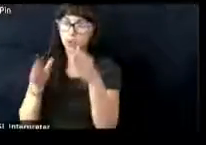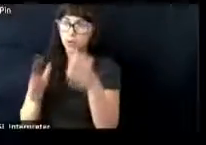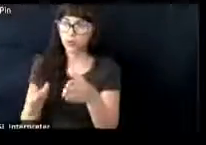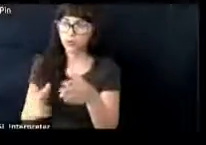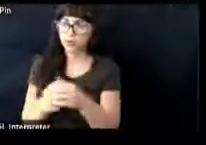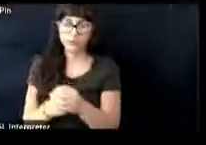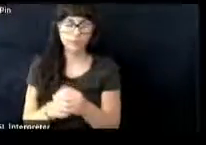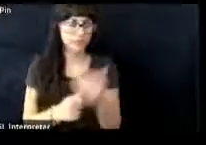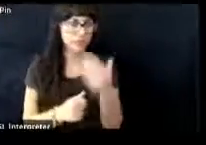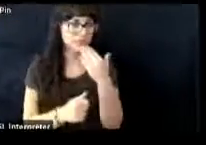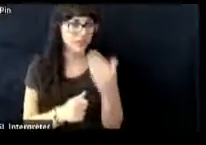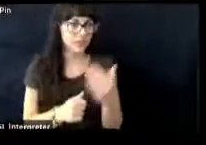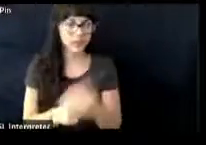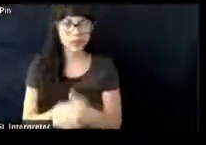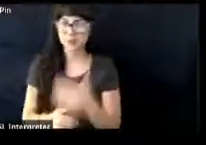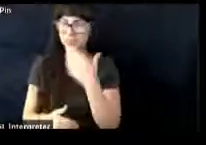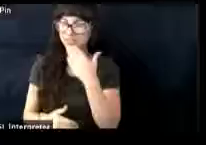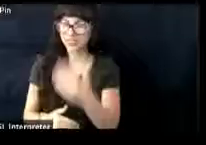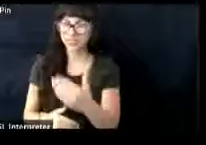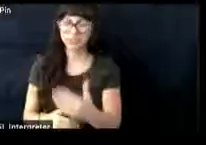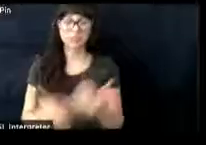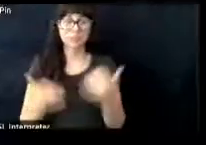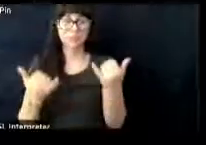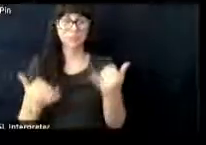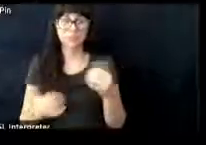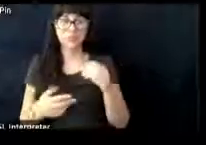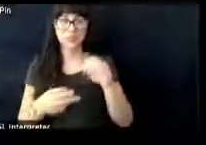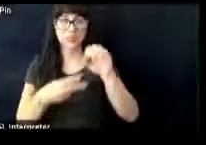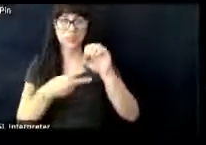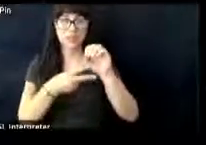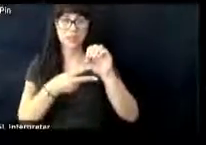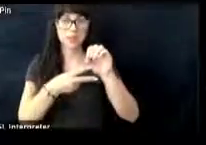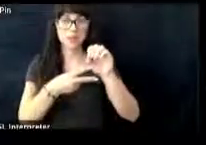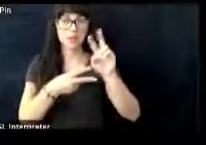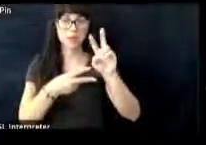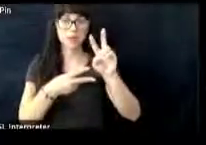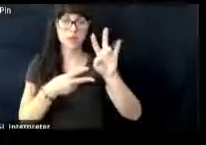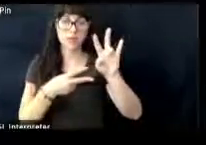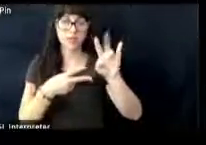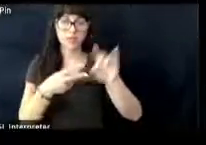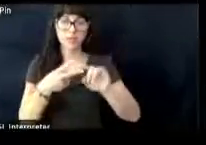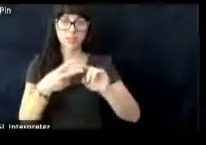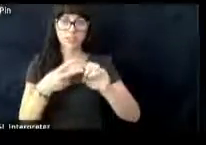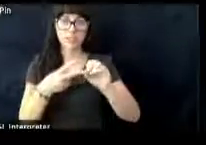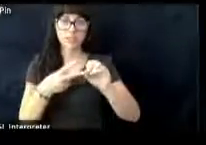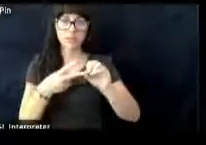Right now we will have 027, and up next will be 028.